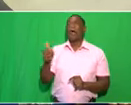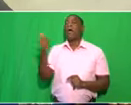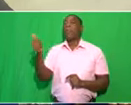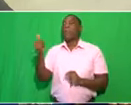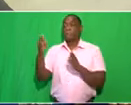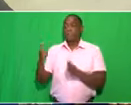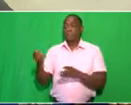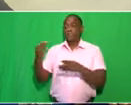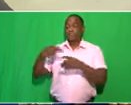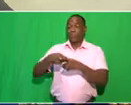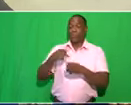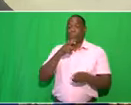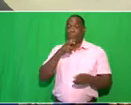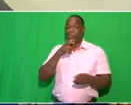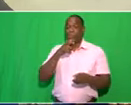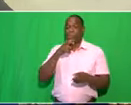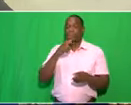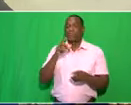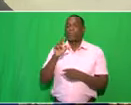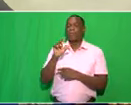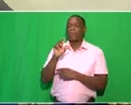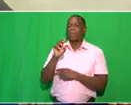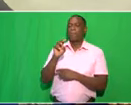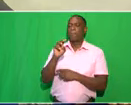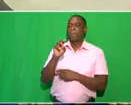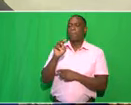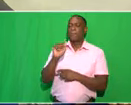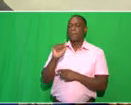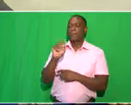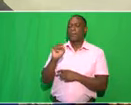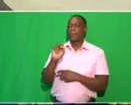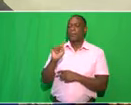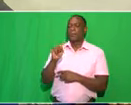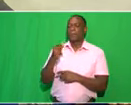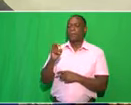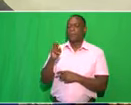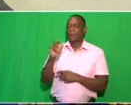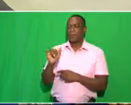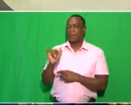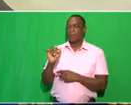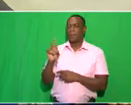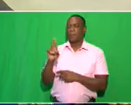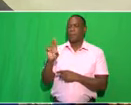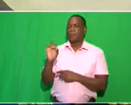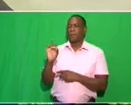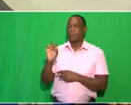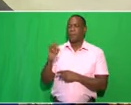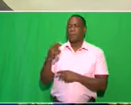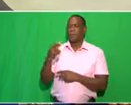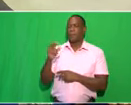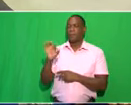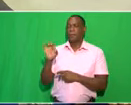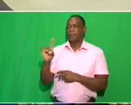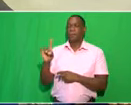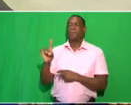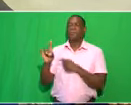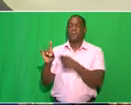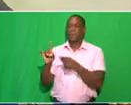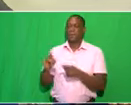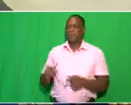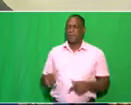actually, and that is Mr. Anthony Rochford. And he's joining us live from Tobago, and he's a